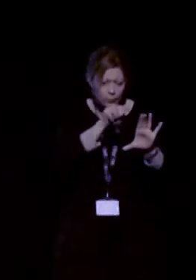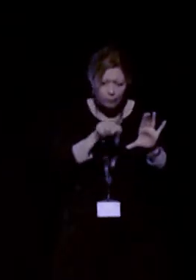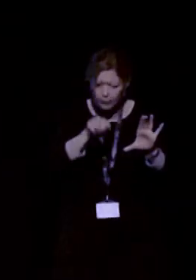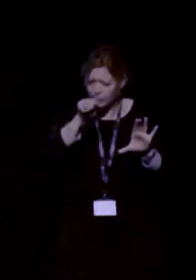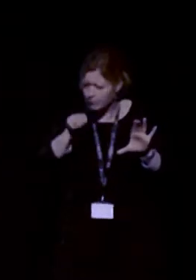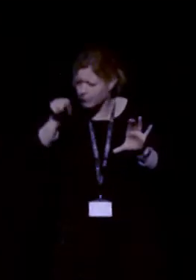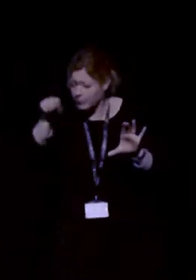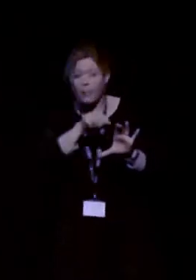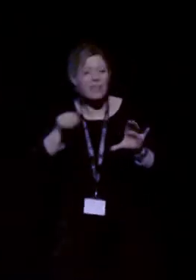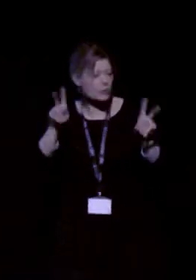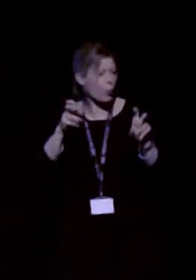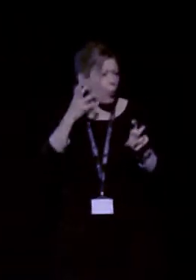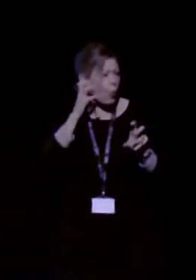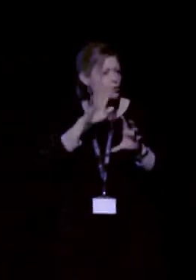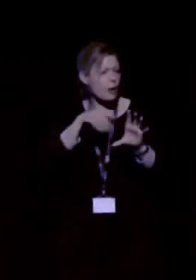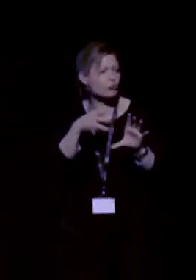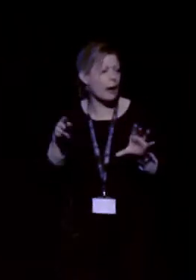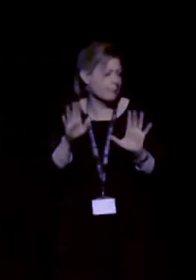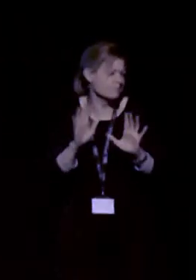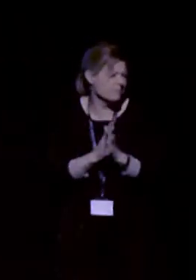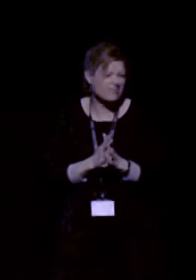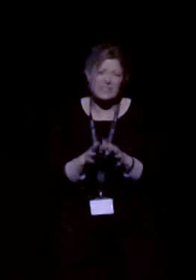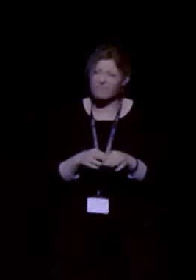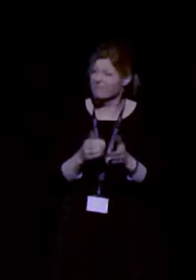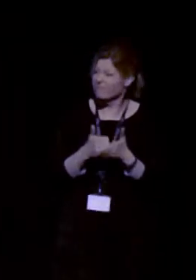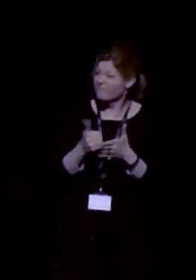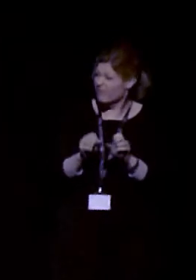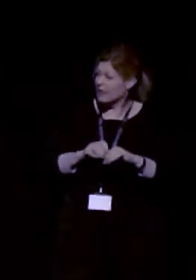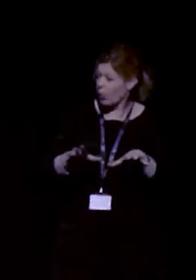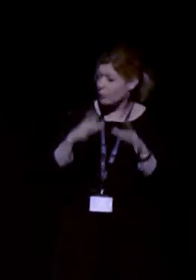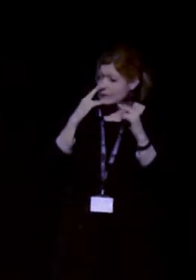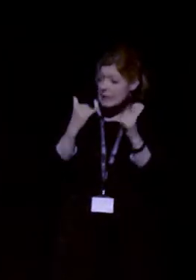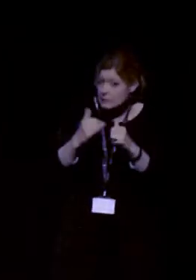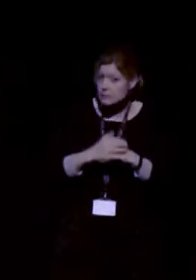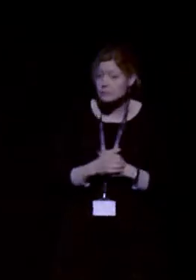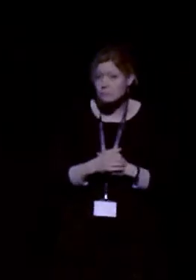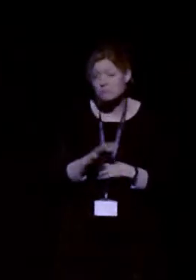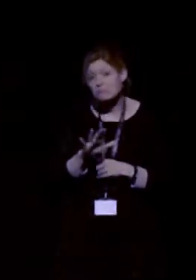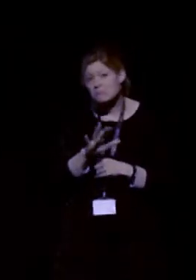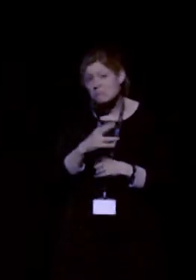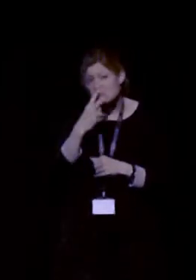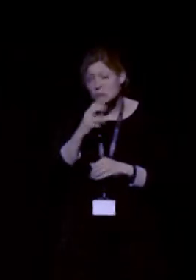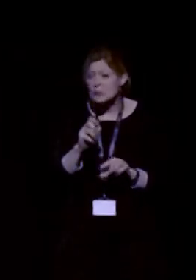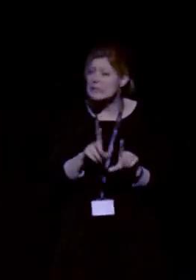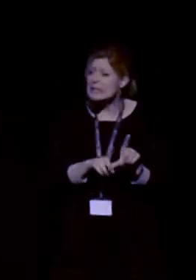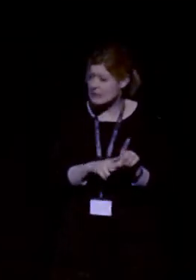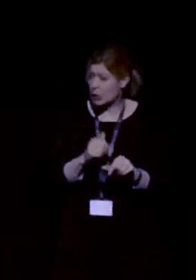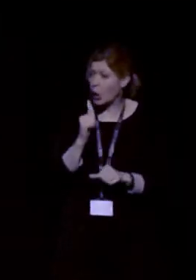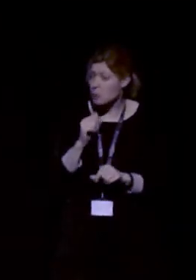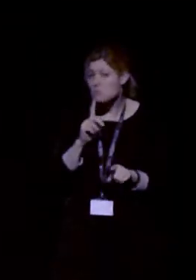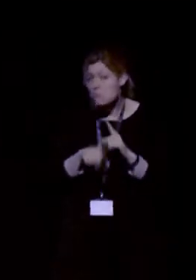audiogram. That's the standard test. And I guess 20 years ago, it was widely believed that if